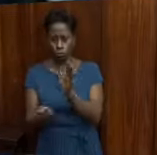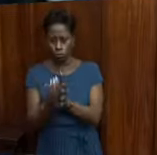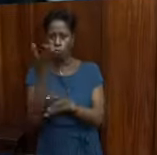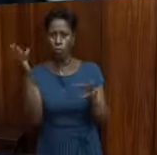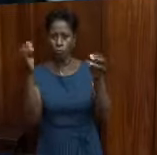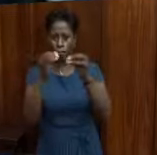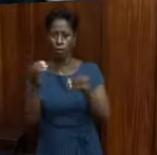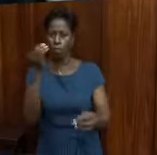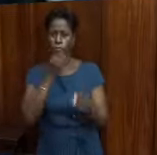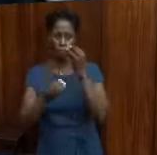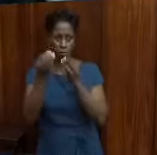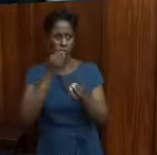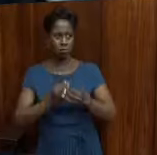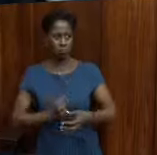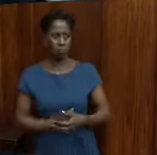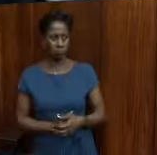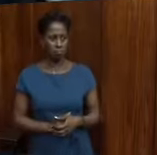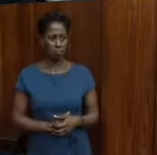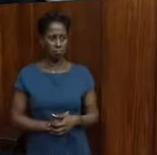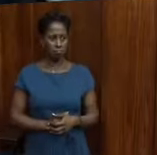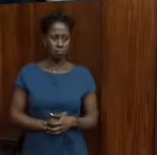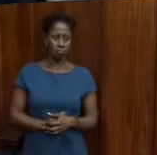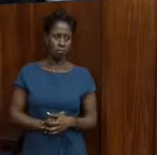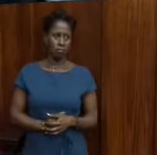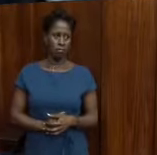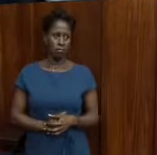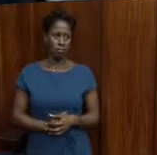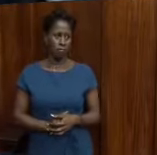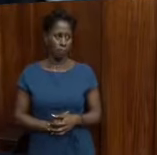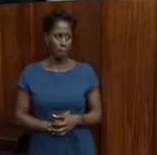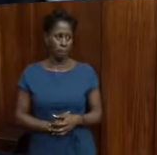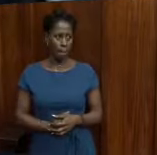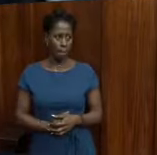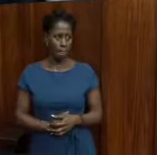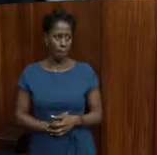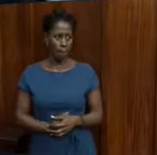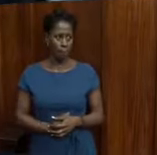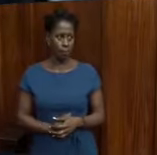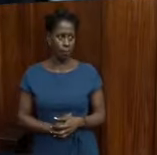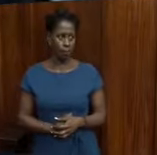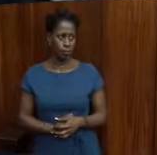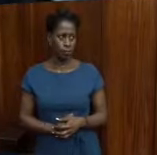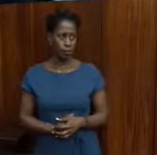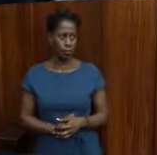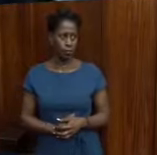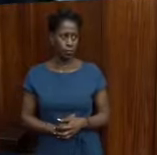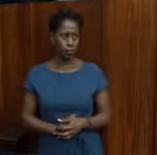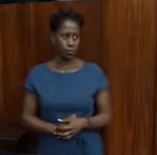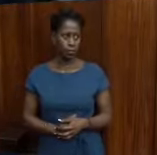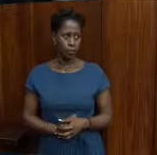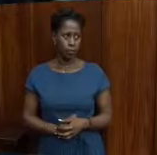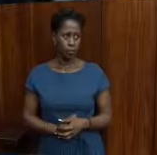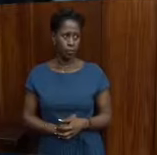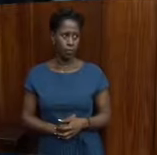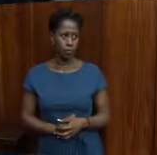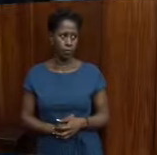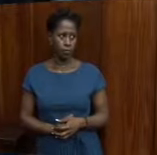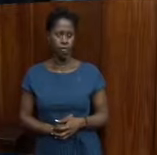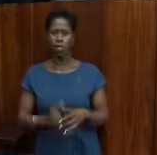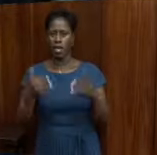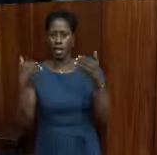Speaker, as it relates to securing markets for local food production, we are in the process of repositioning the St. Lucia Marketing Board to better serve